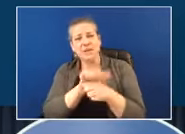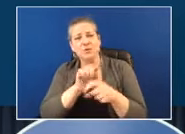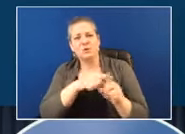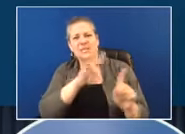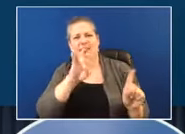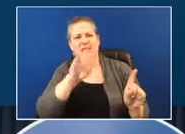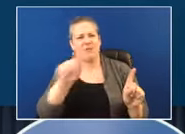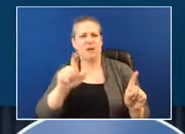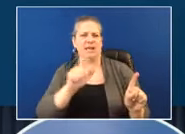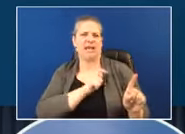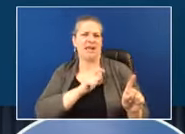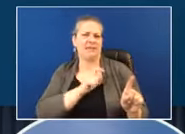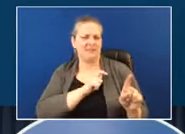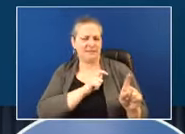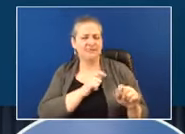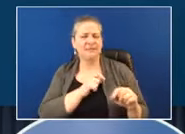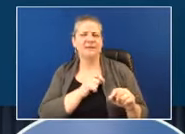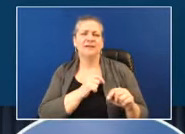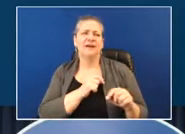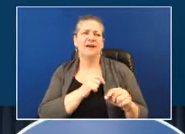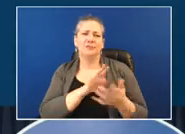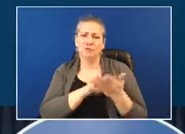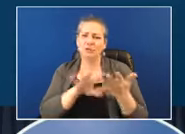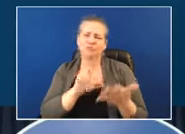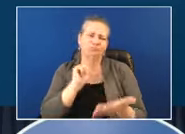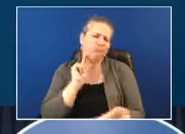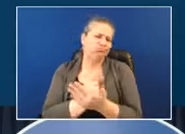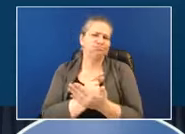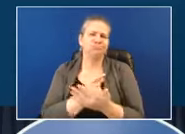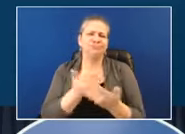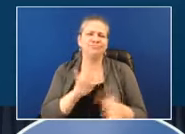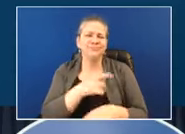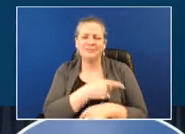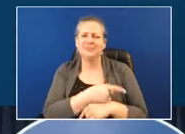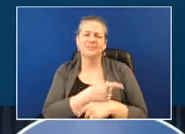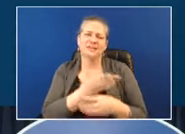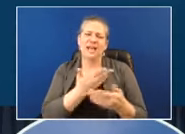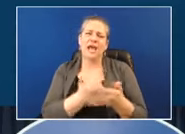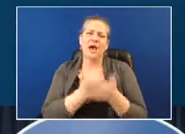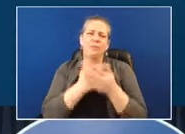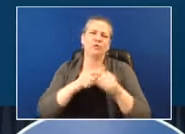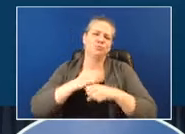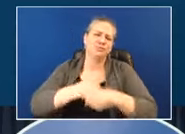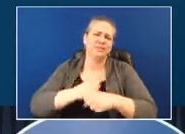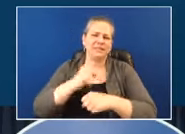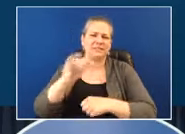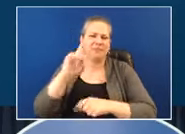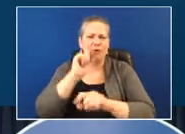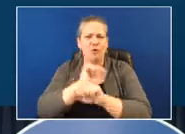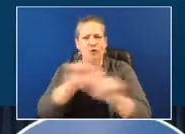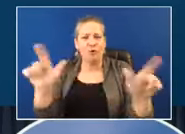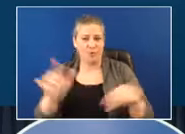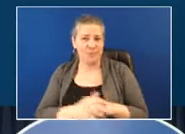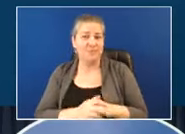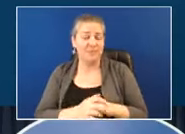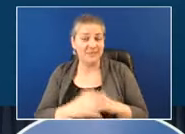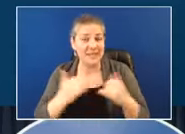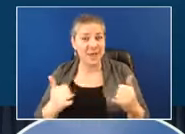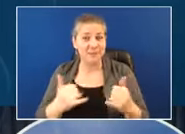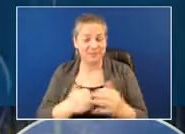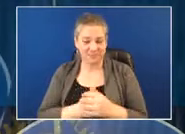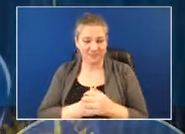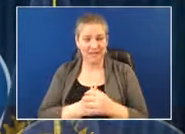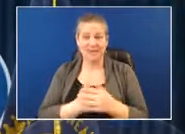as one state, working together, we can build a better and a safer Kentucky for everyone. So with that, we have a large